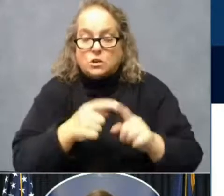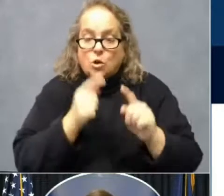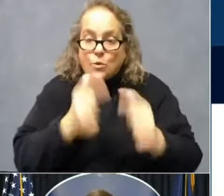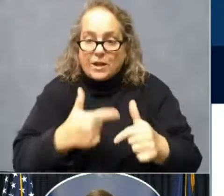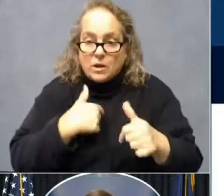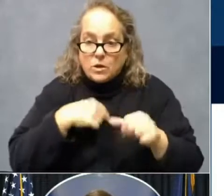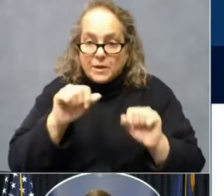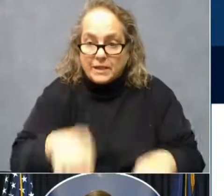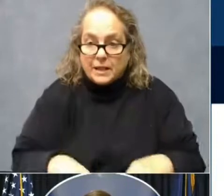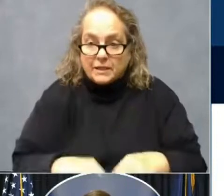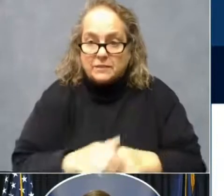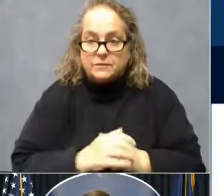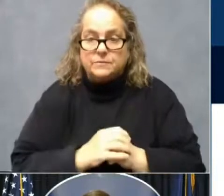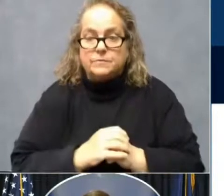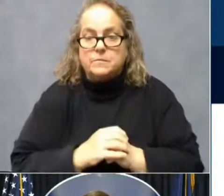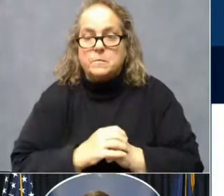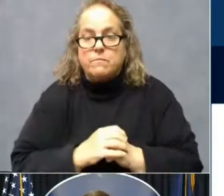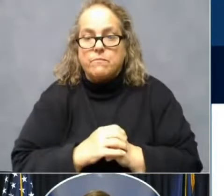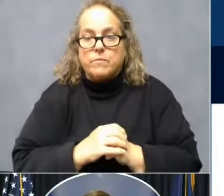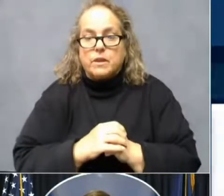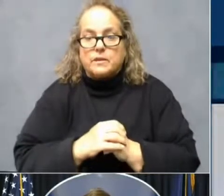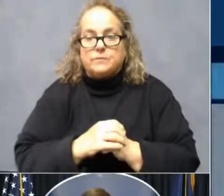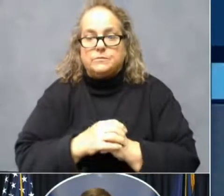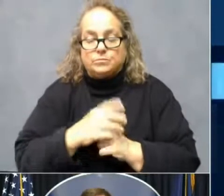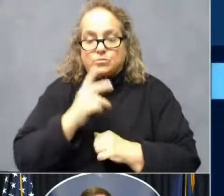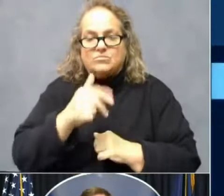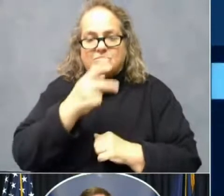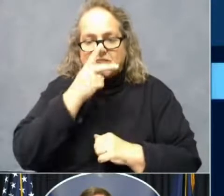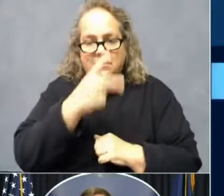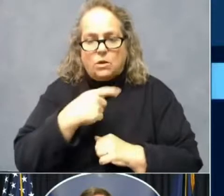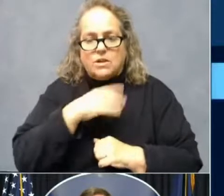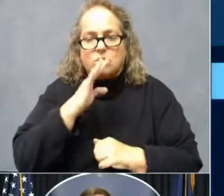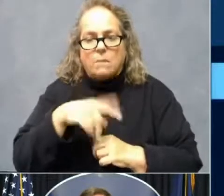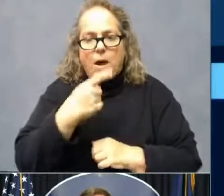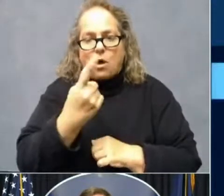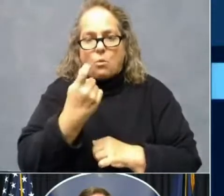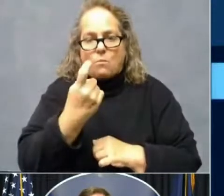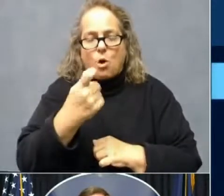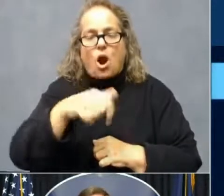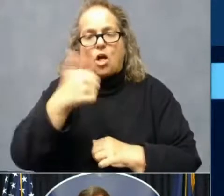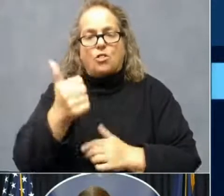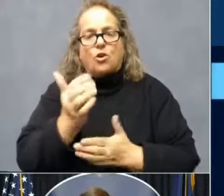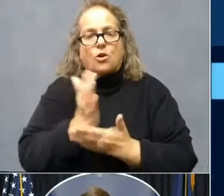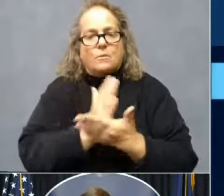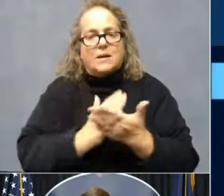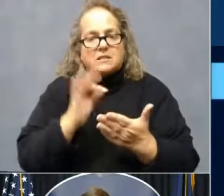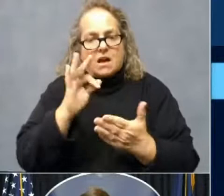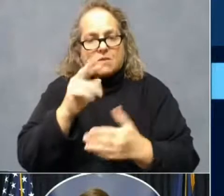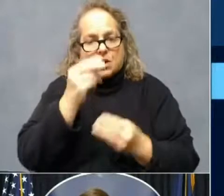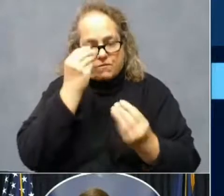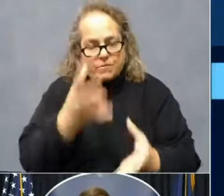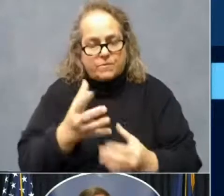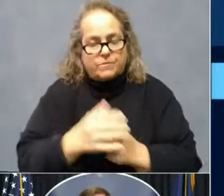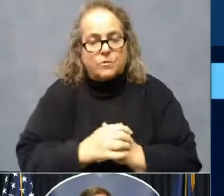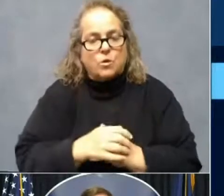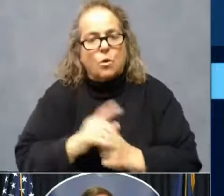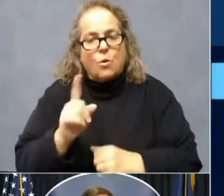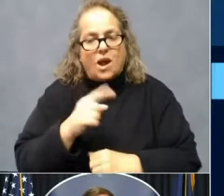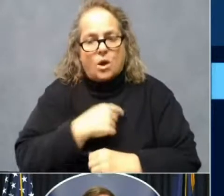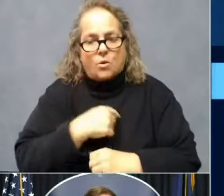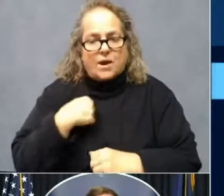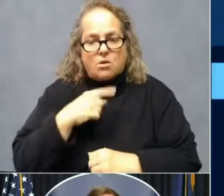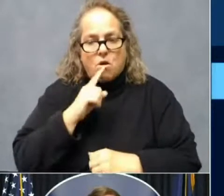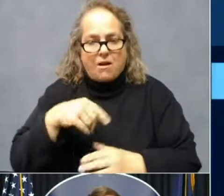Let's talk about one other positive piece of news, and that's where we've come in testing. So with today's